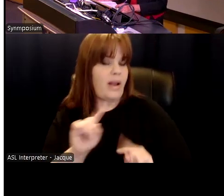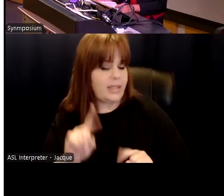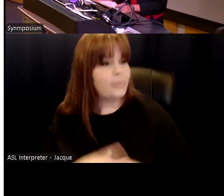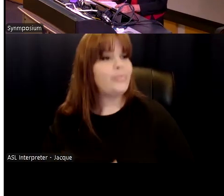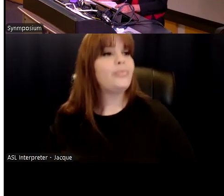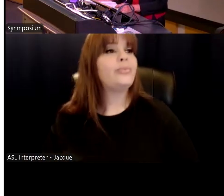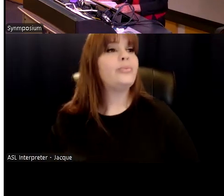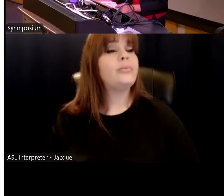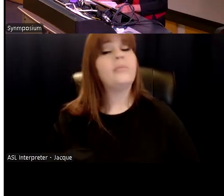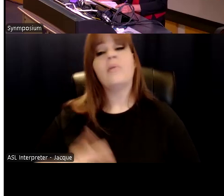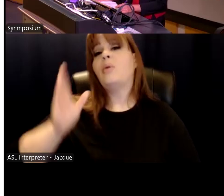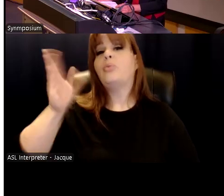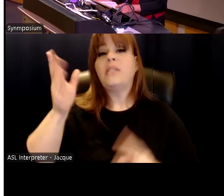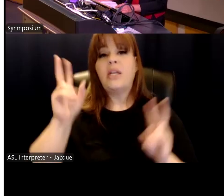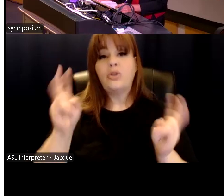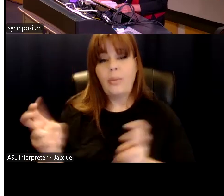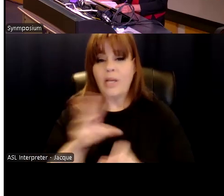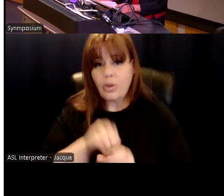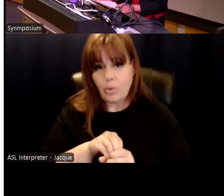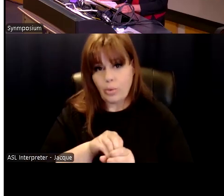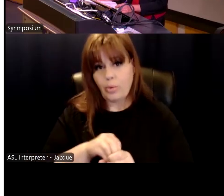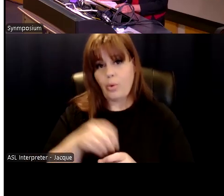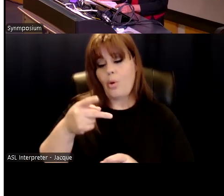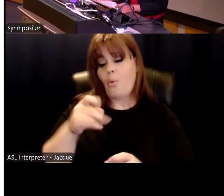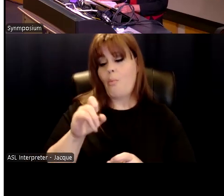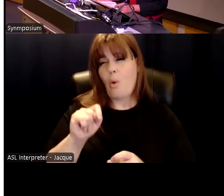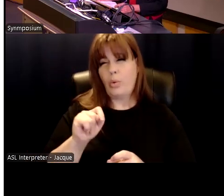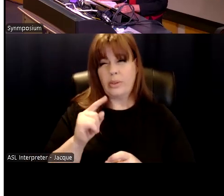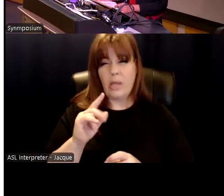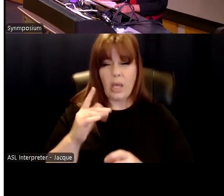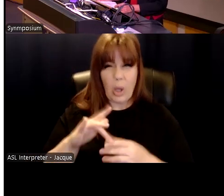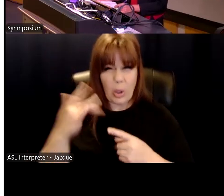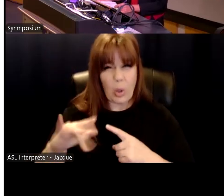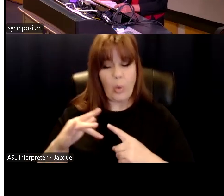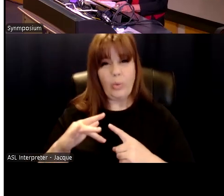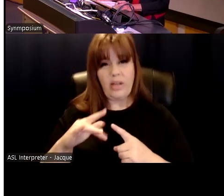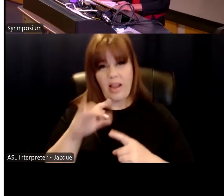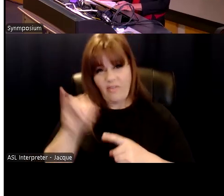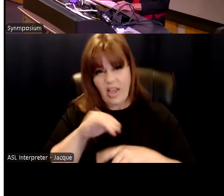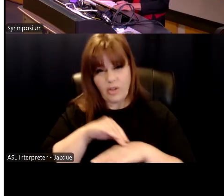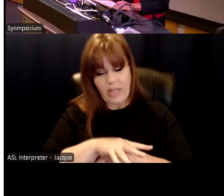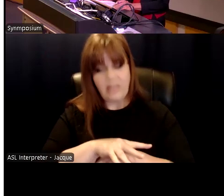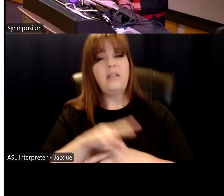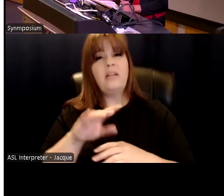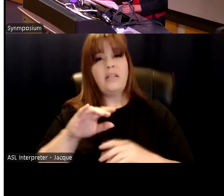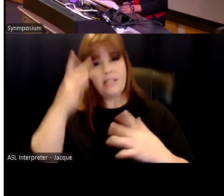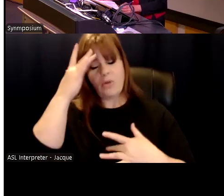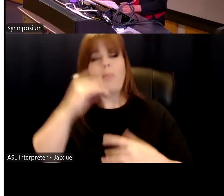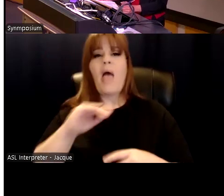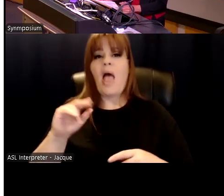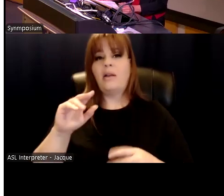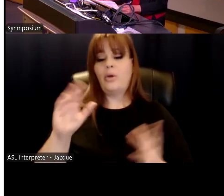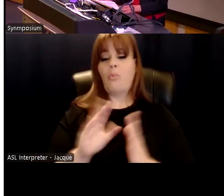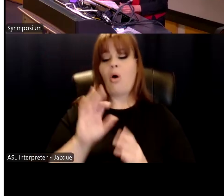Presentation topics include post-acute infection syndrome and small fiber neuropathy. The